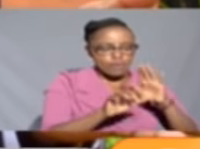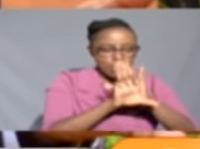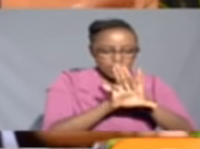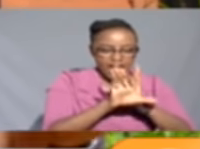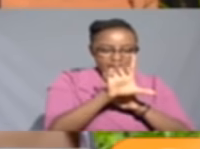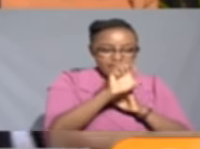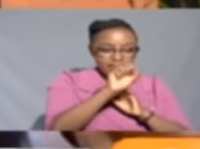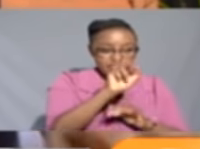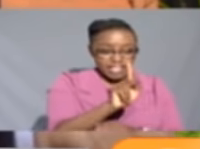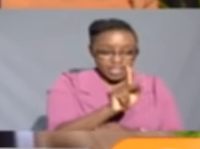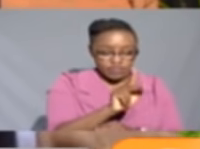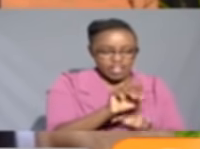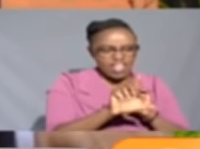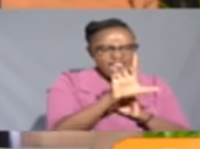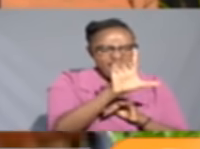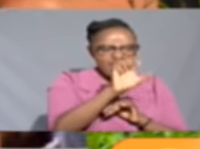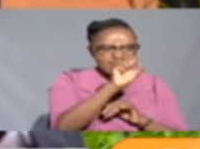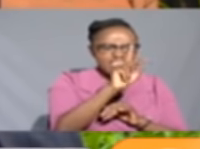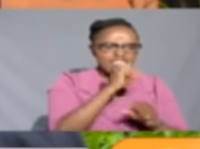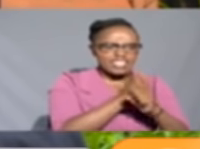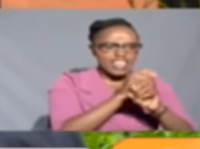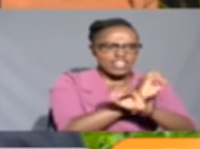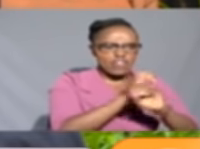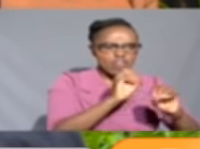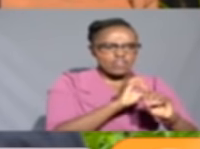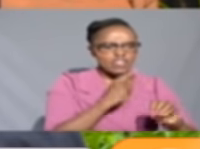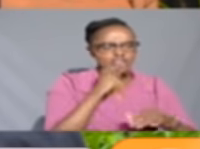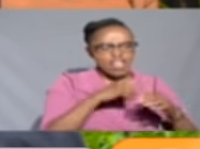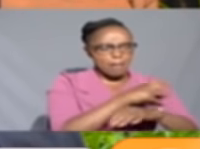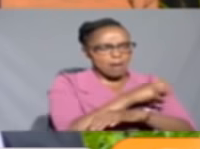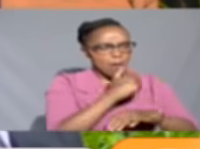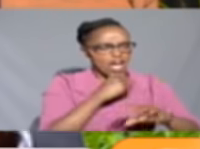Kenya. The Law Society has done nothing. I'm not saying he has power over the